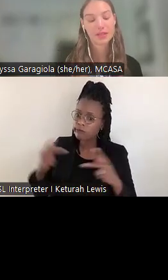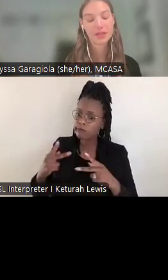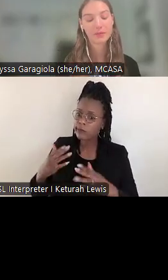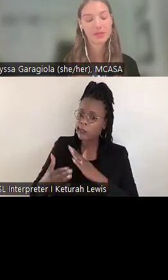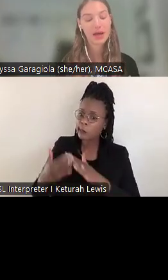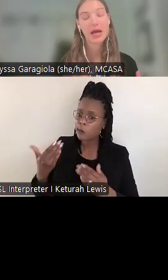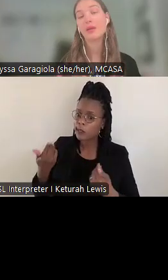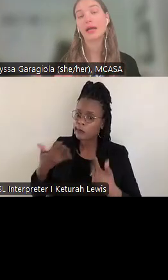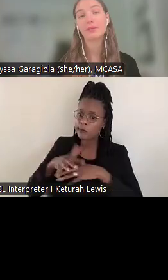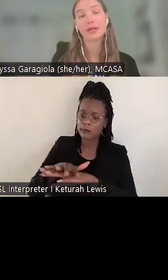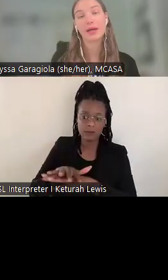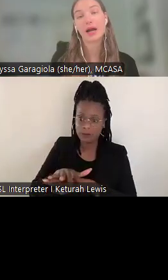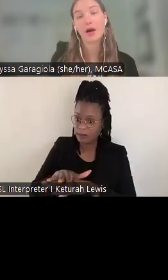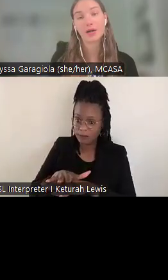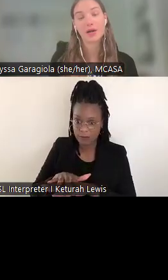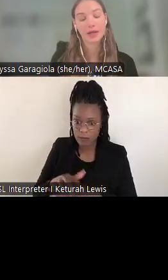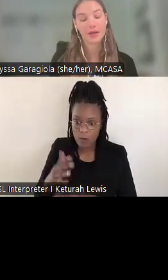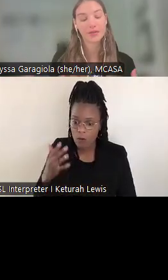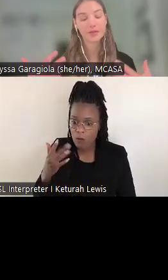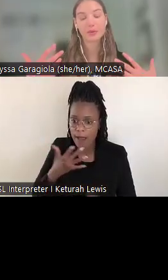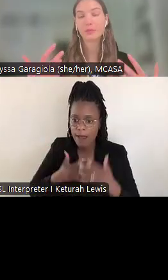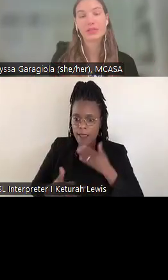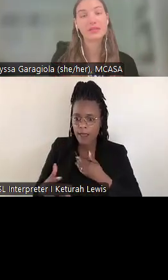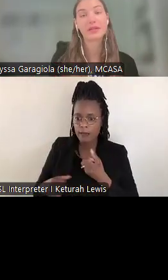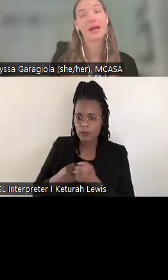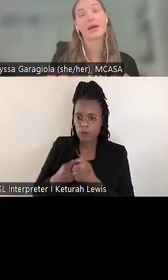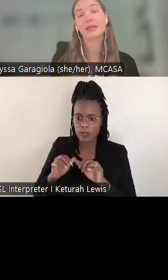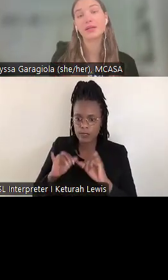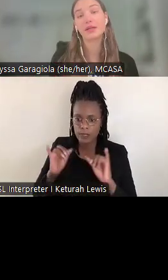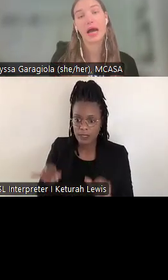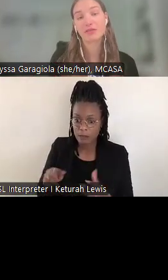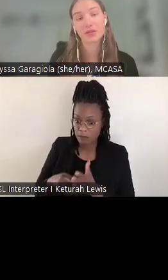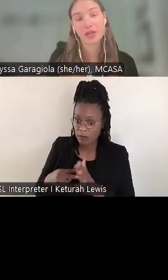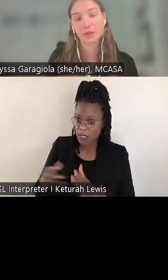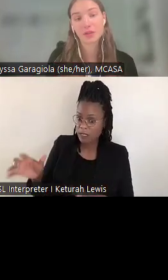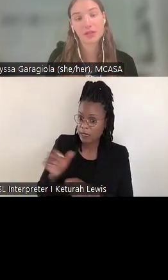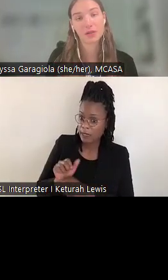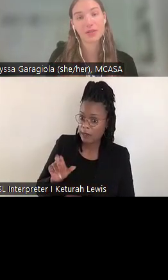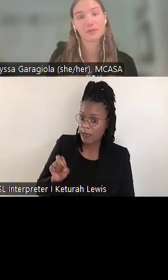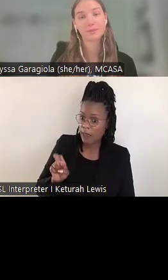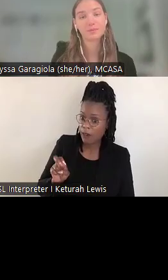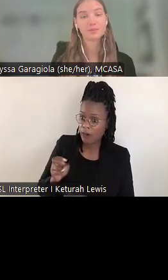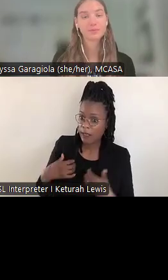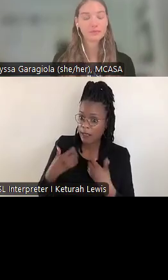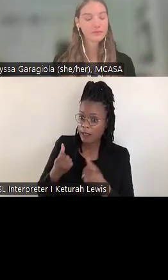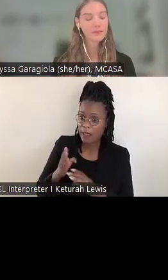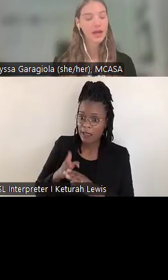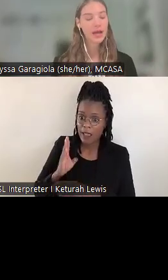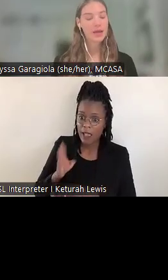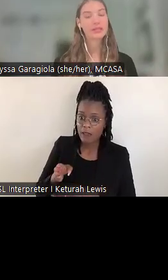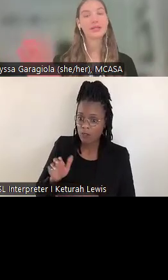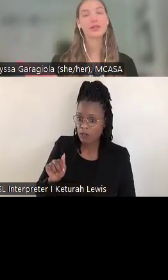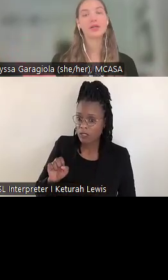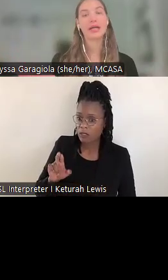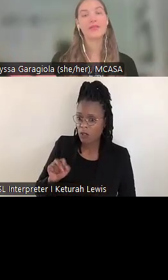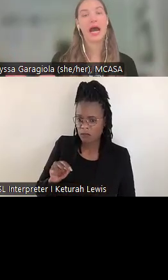support systems. And that can make it a lot harder, again, to receive care and healing after their sexual assault.